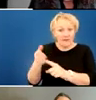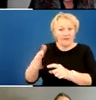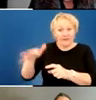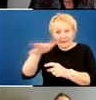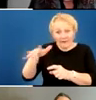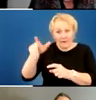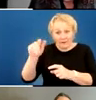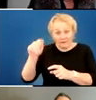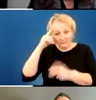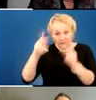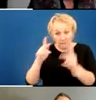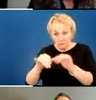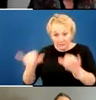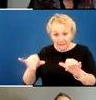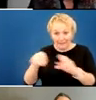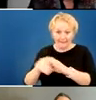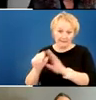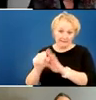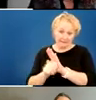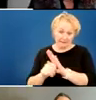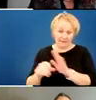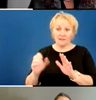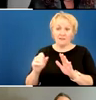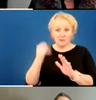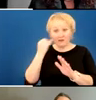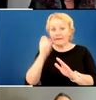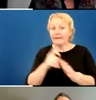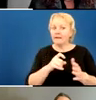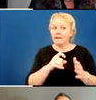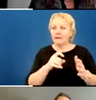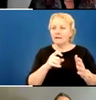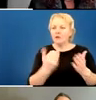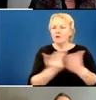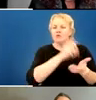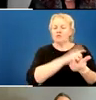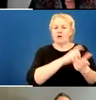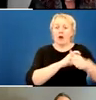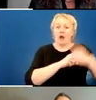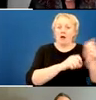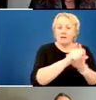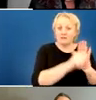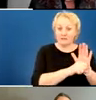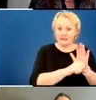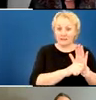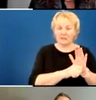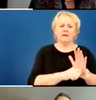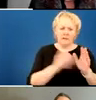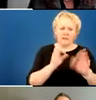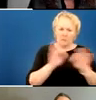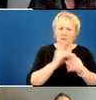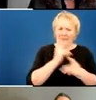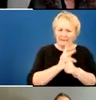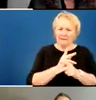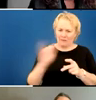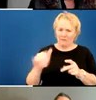for survivors to be in. And so if they're needing to get medical care elsewhere right now, having their medical records with them